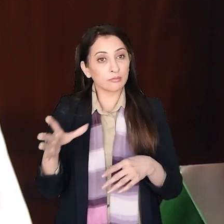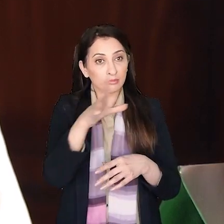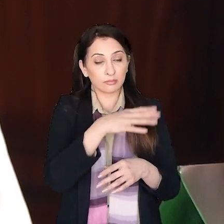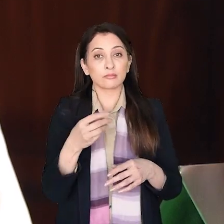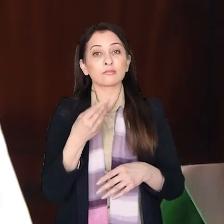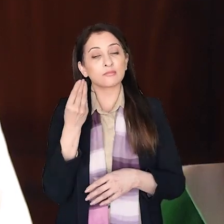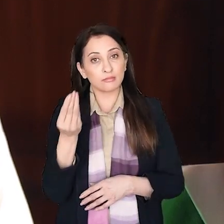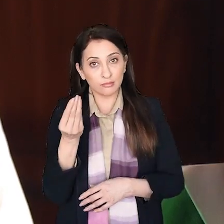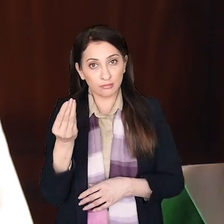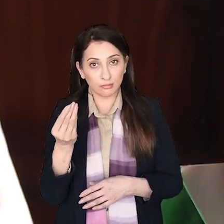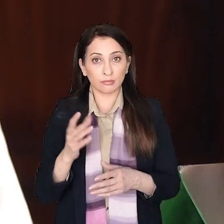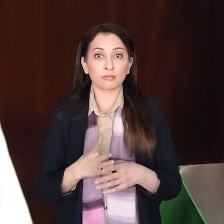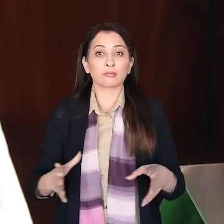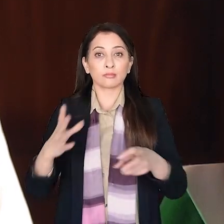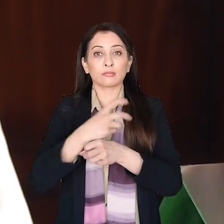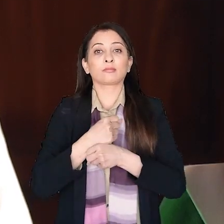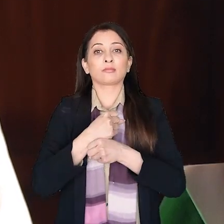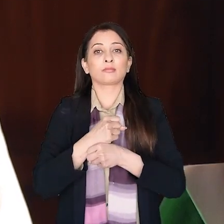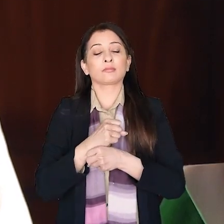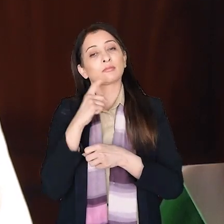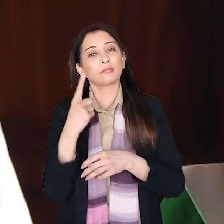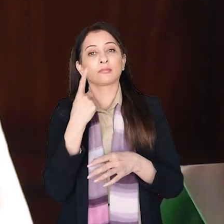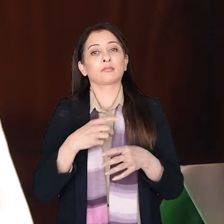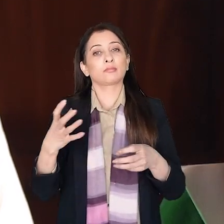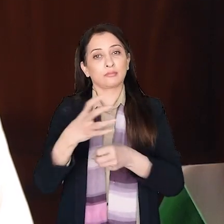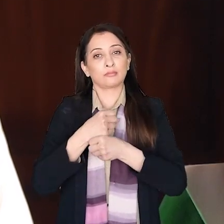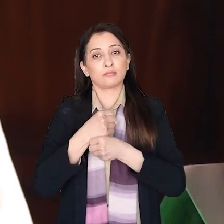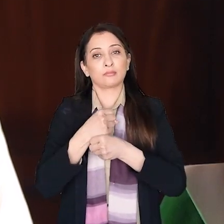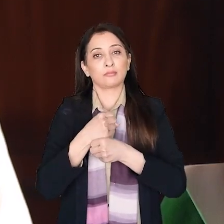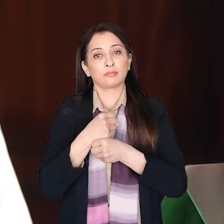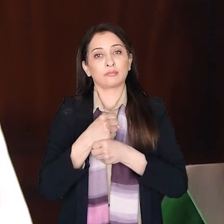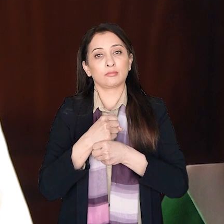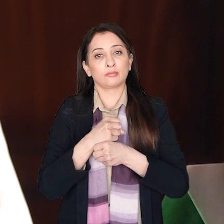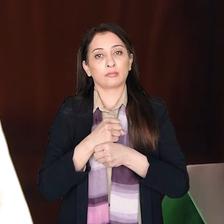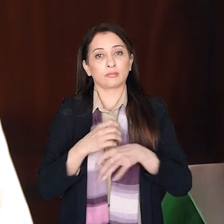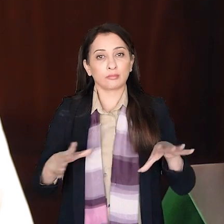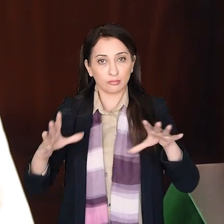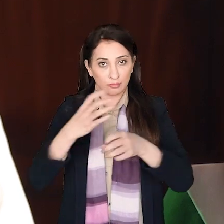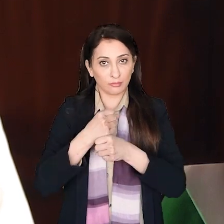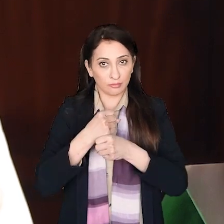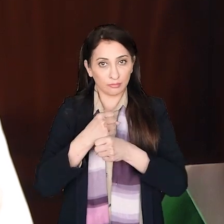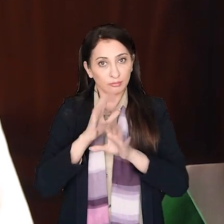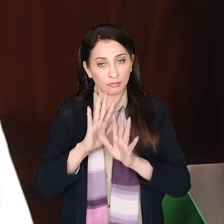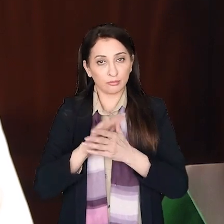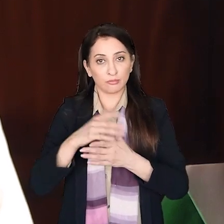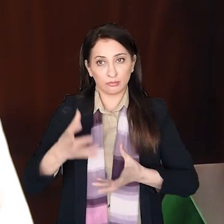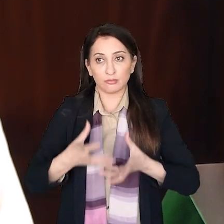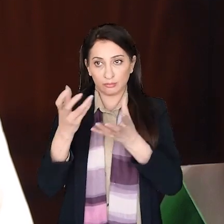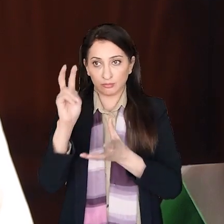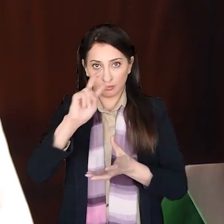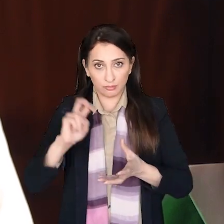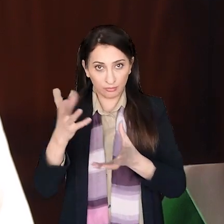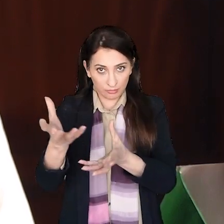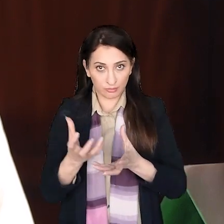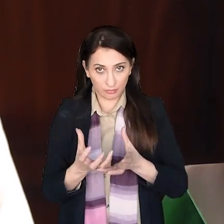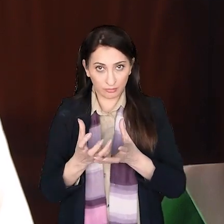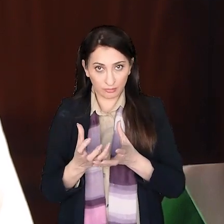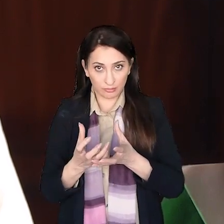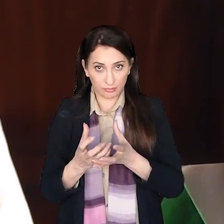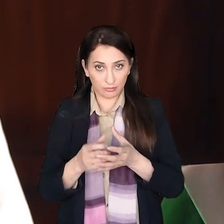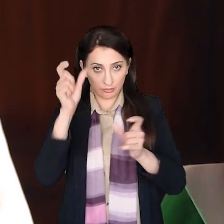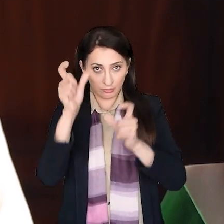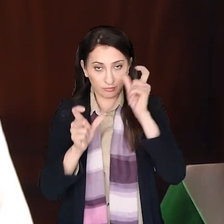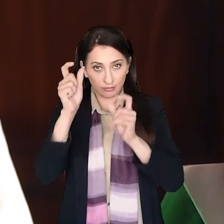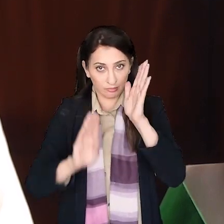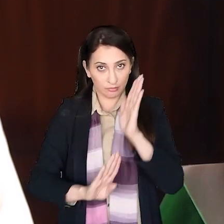request the citizens to work together as one body, to work in harmony, and to bring our exports forward, bring